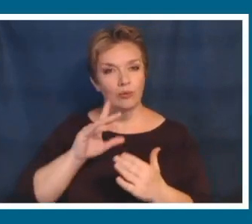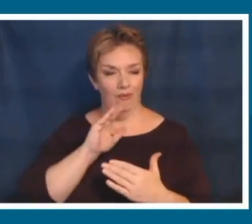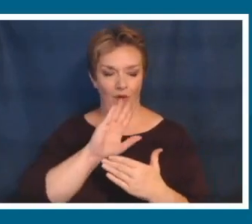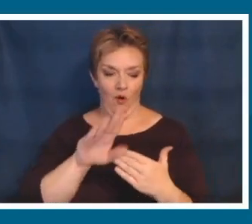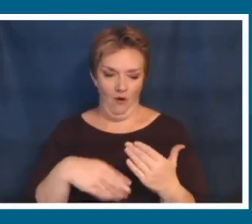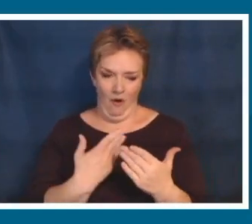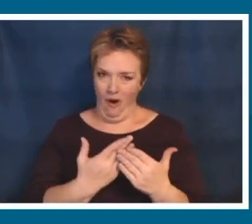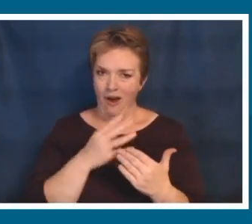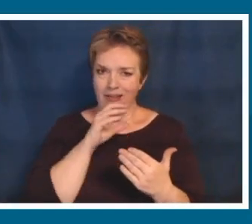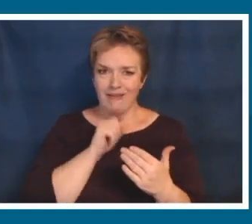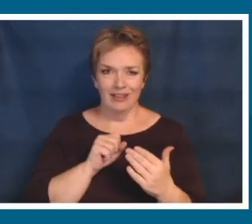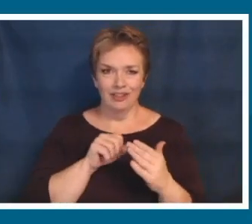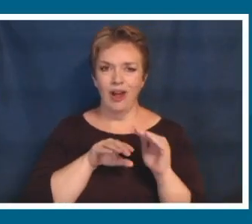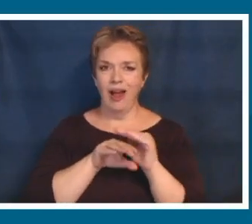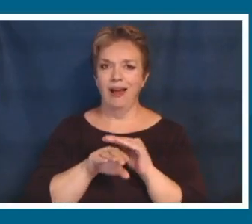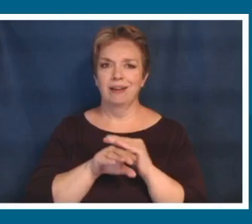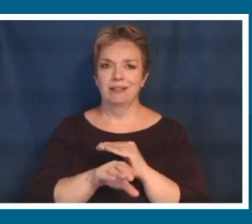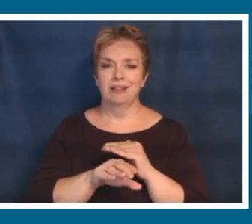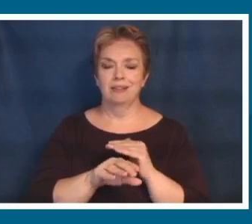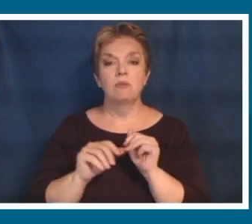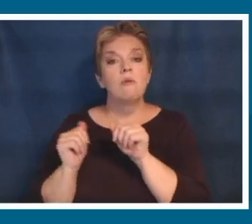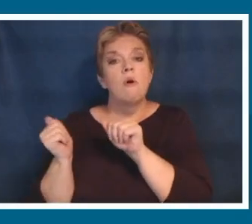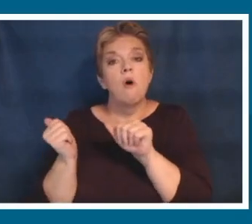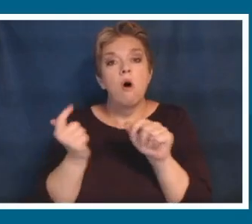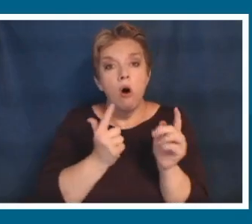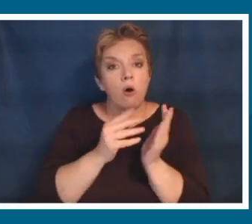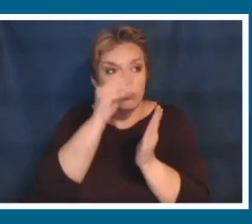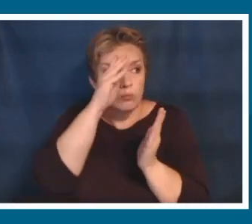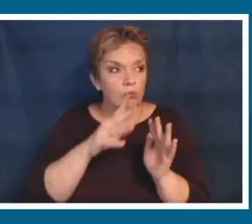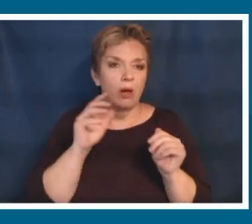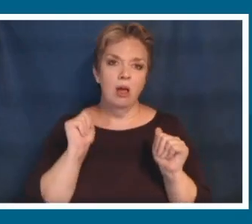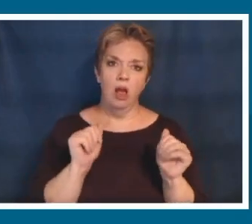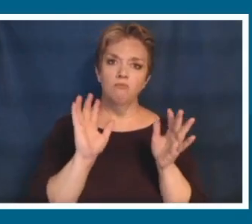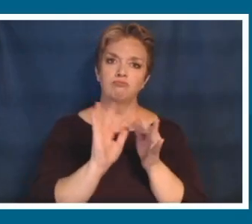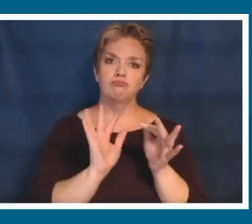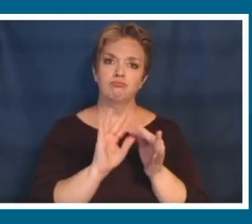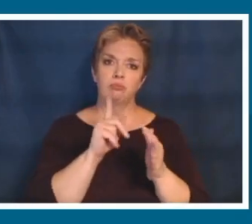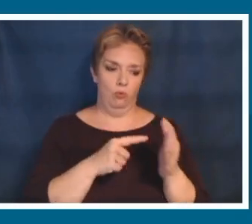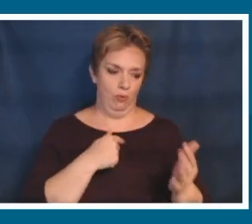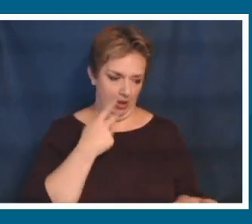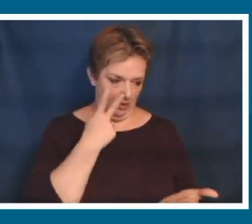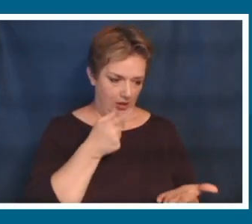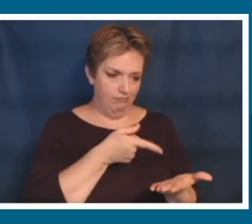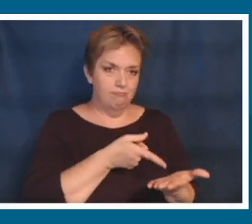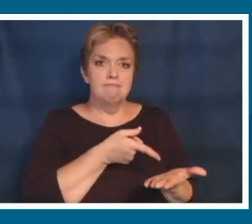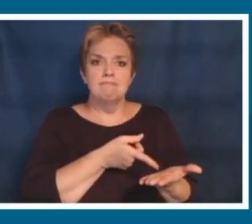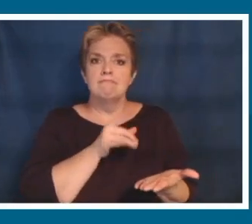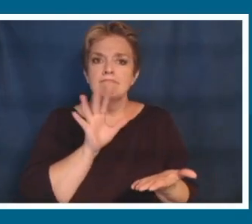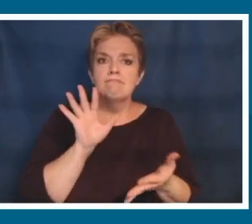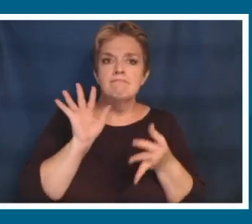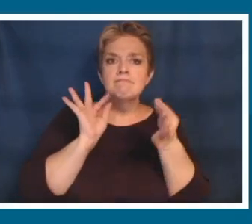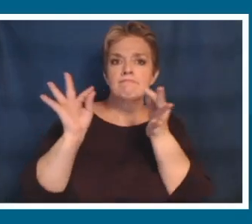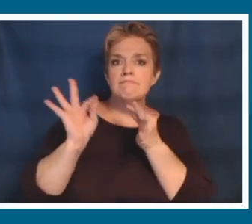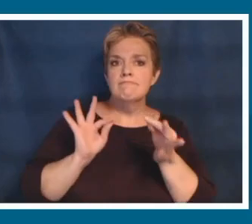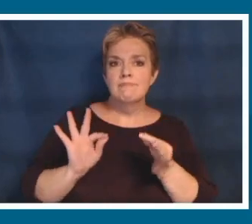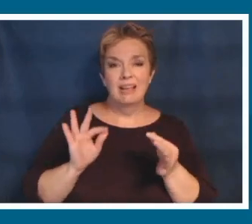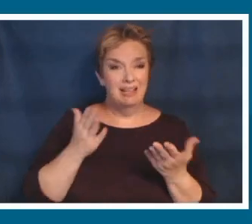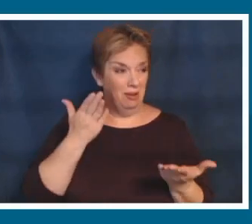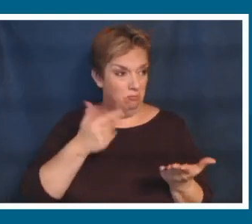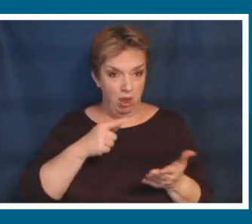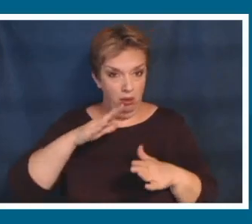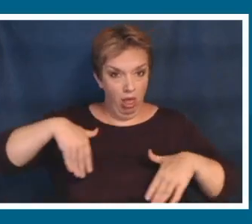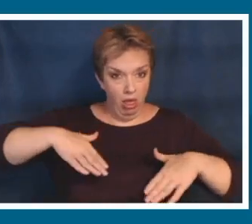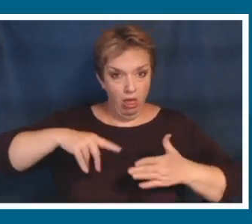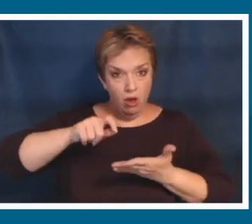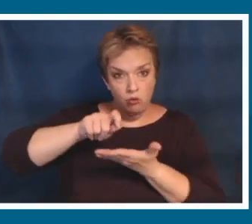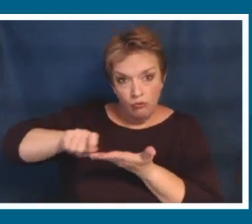access, because all students can say what they see, and if they can't write those things, they can tell you.